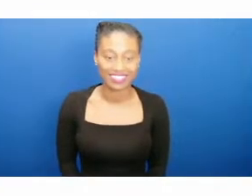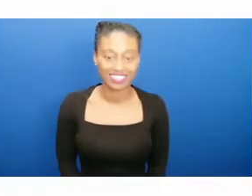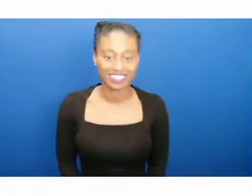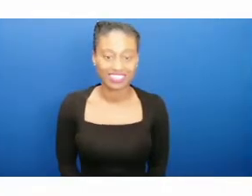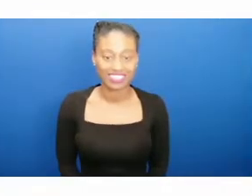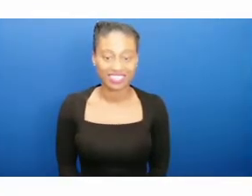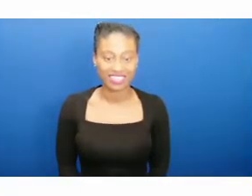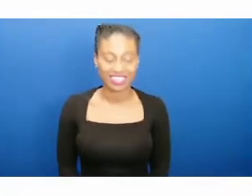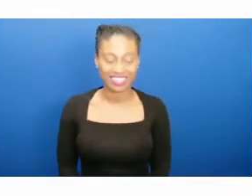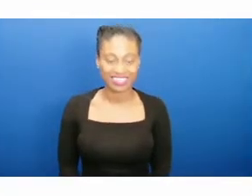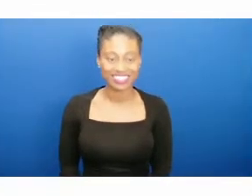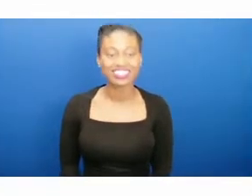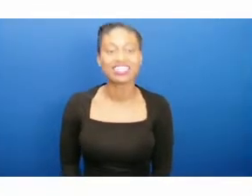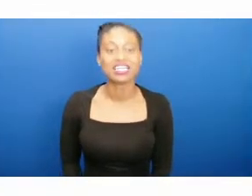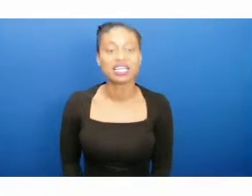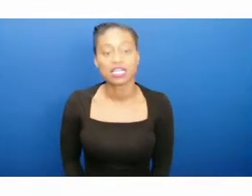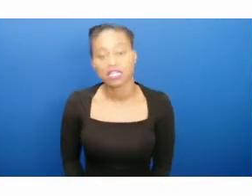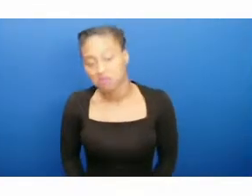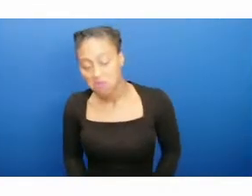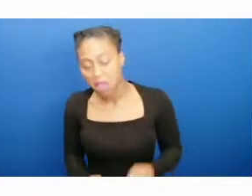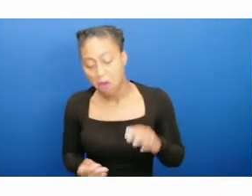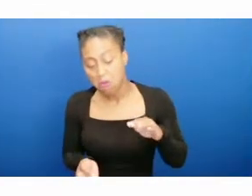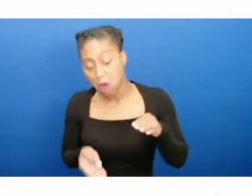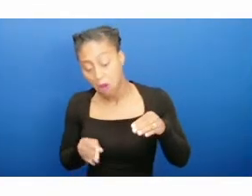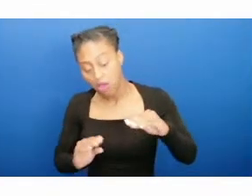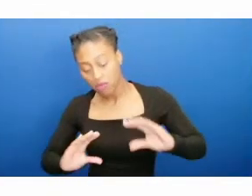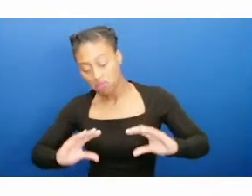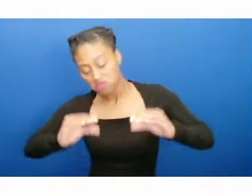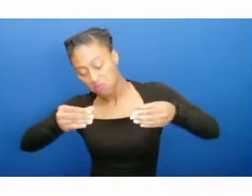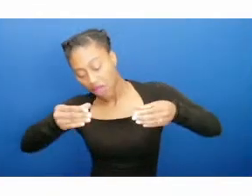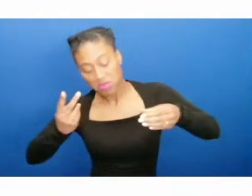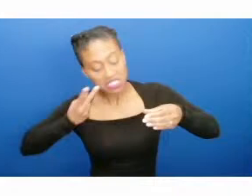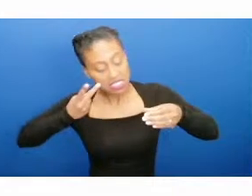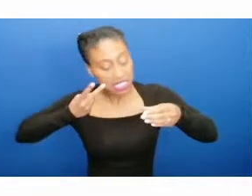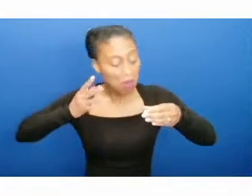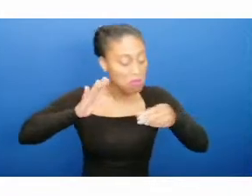And then we're just going to check the other side. Let's make sure.